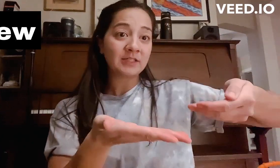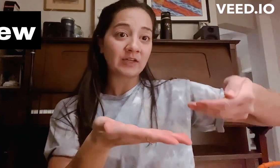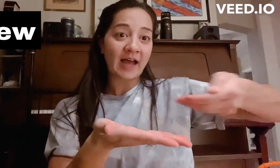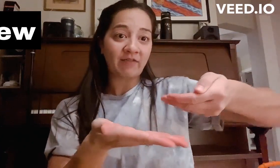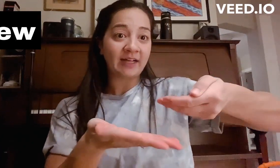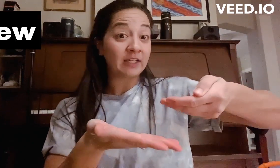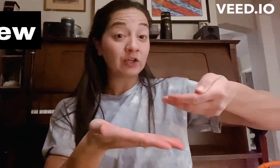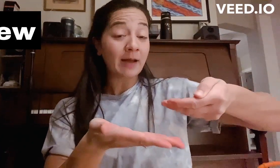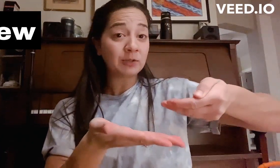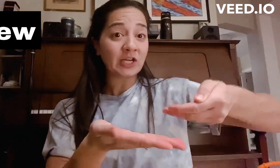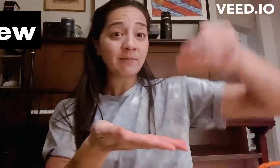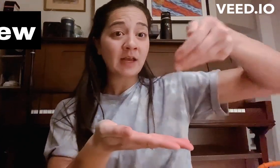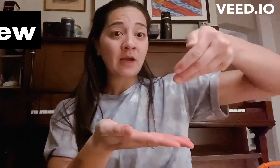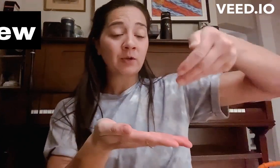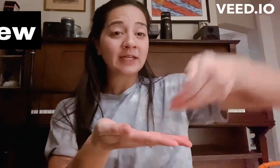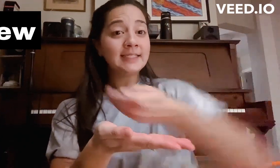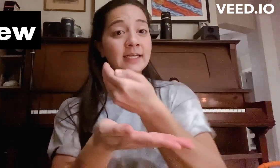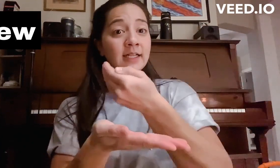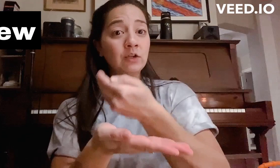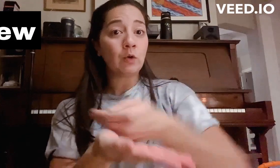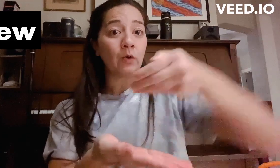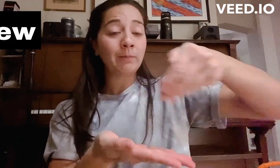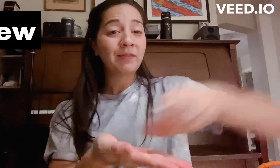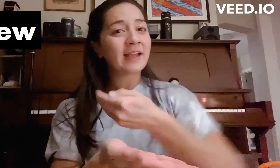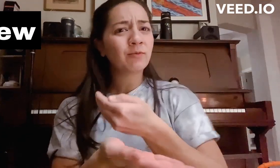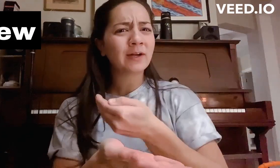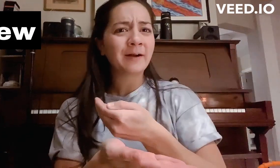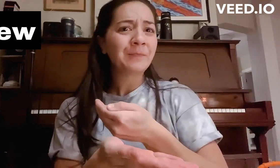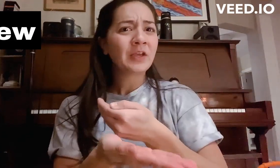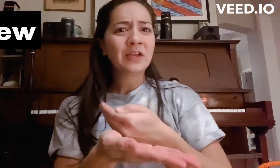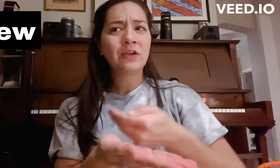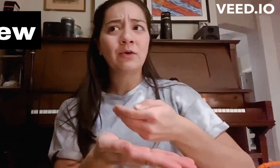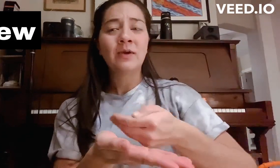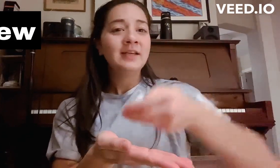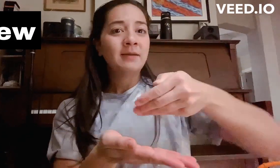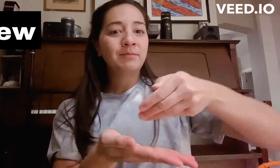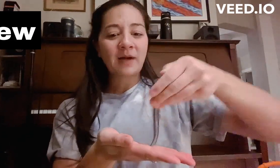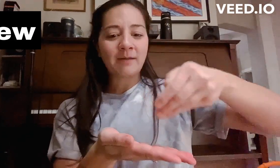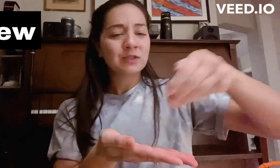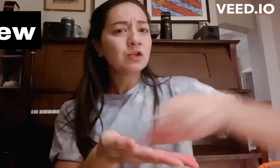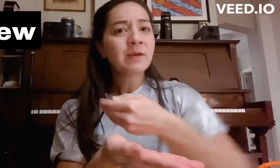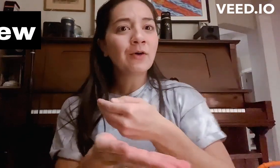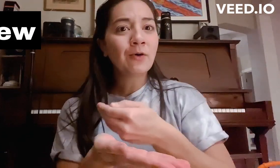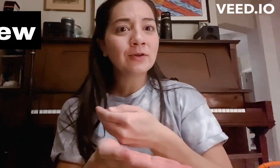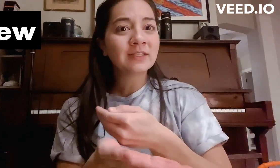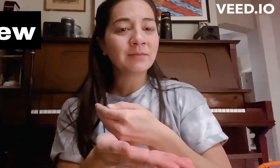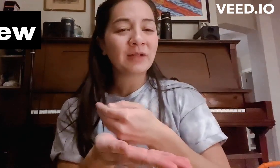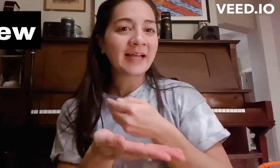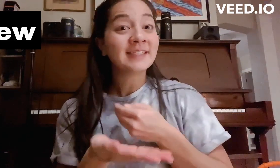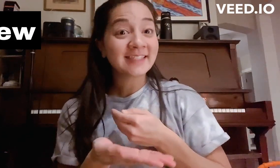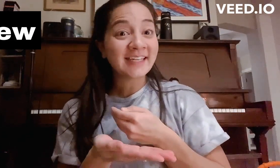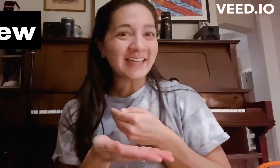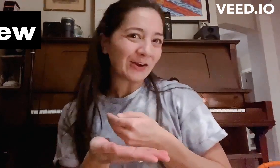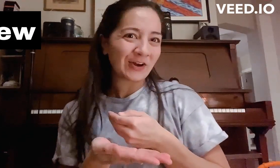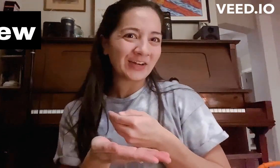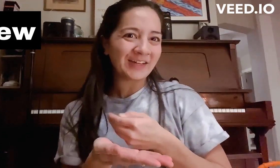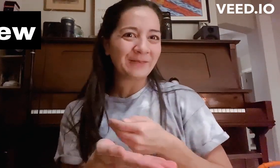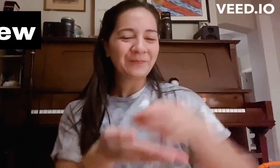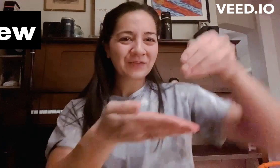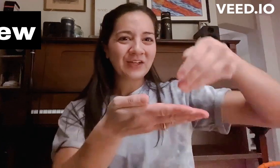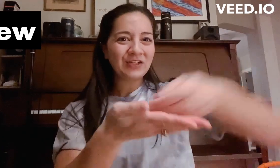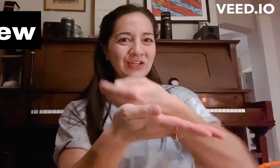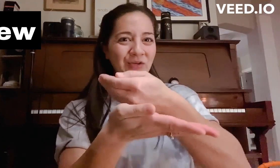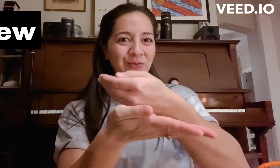one palm is gonna have like a little cup shape. I'm gonna dig a little hole, like we're, you know, scooping a hole to plant a seed in our